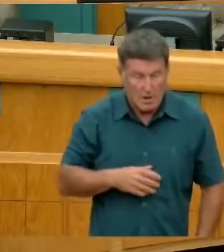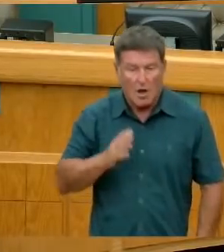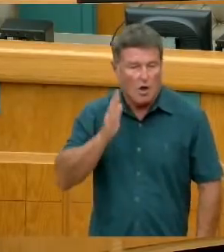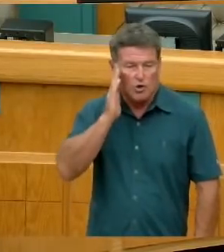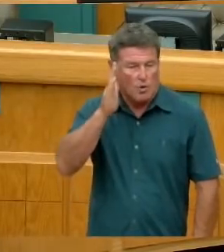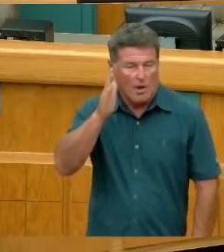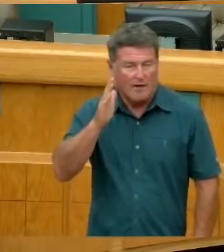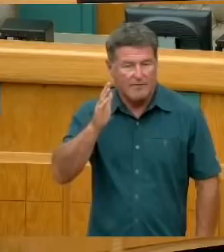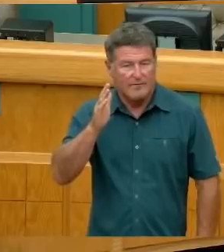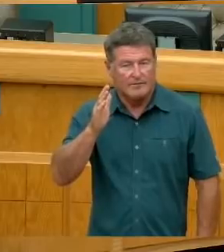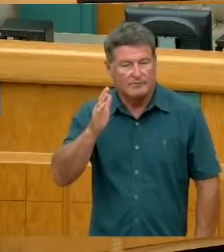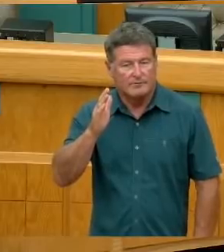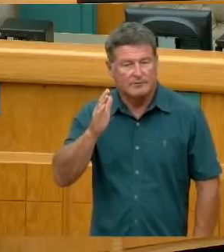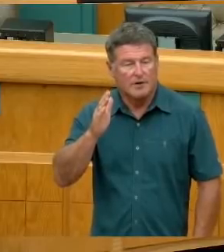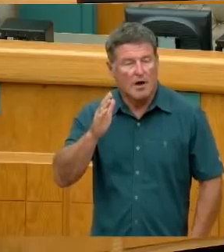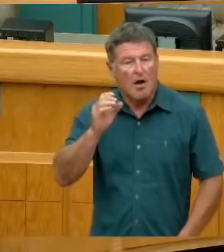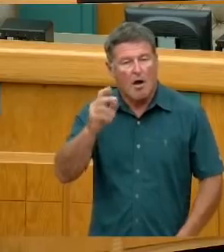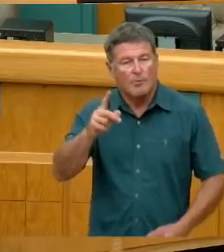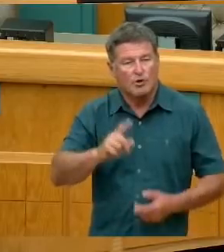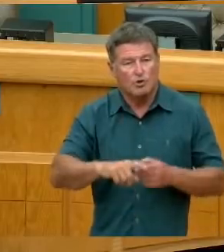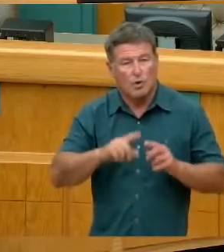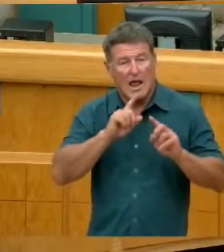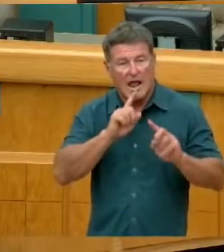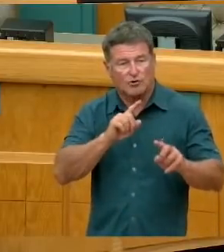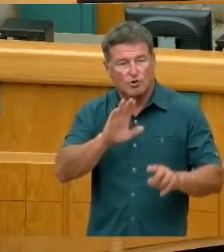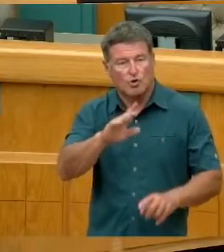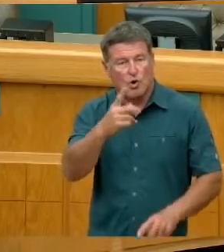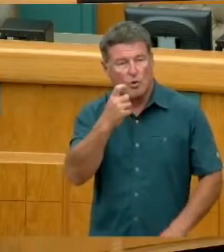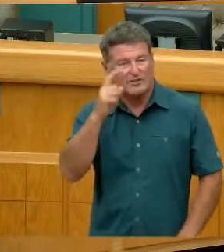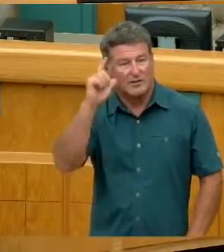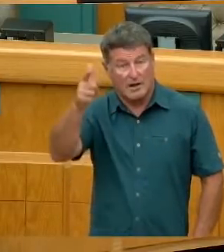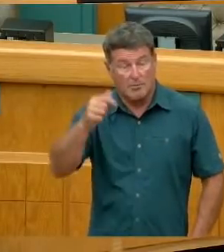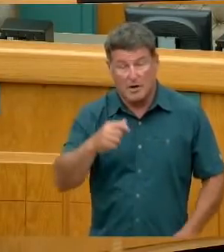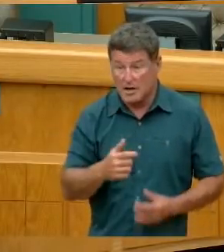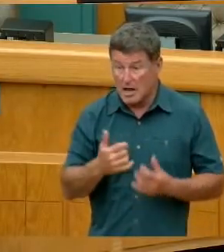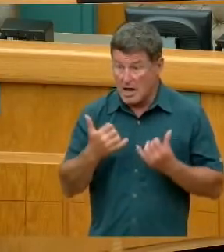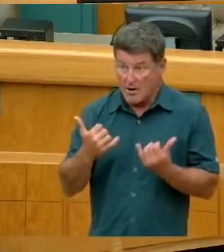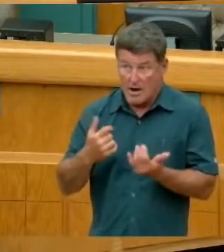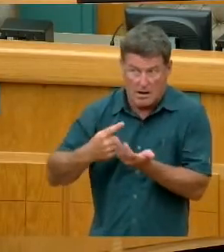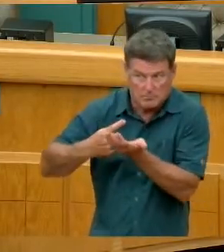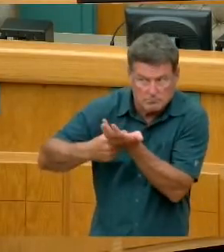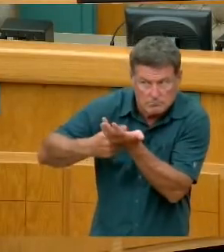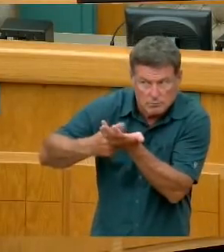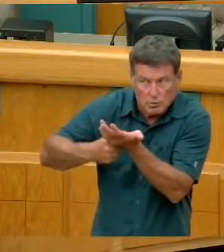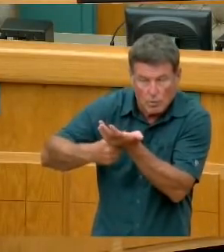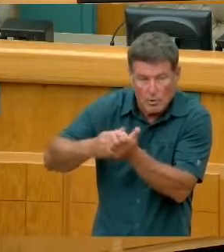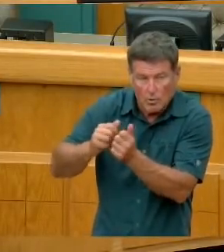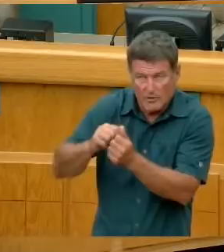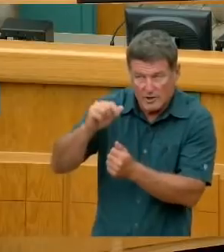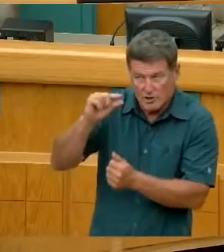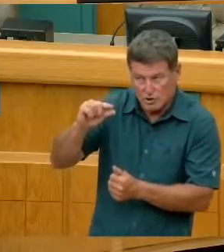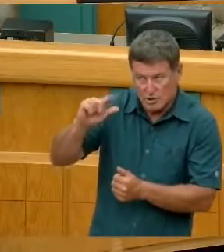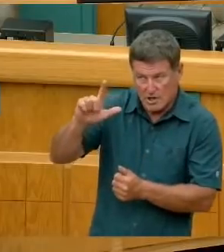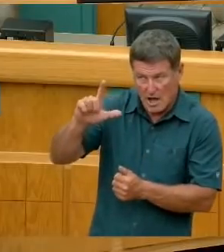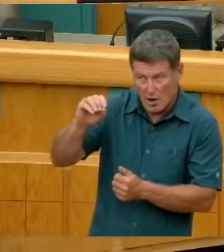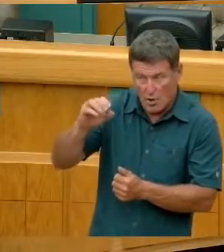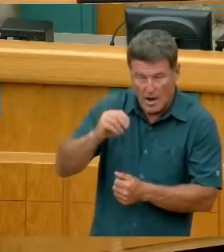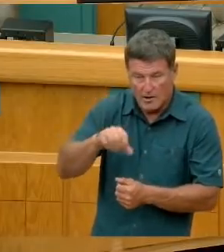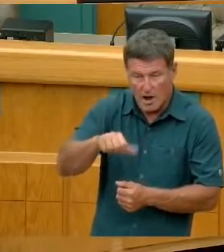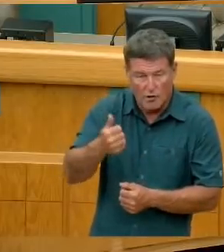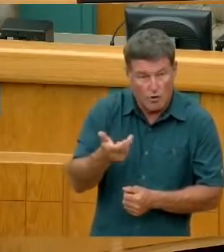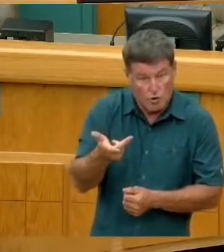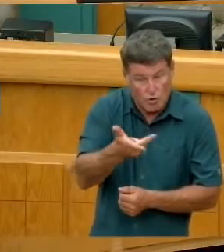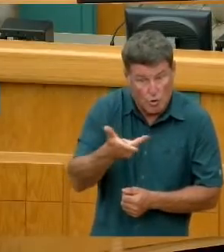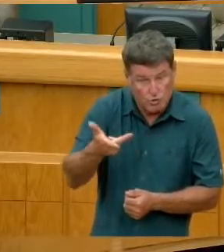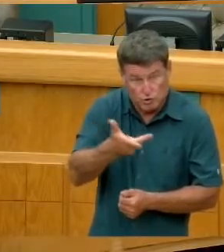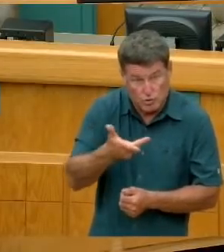be opportunities for us to answer your questions. But again, these are preliminary discussions. We hope to